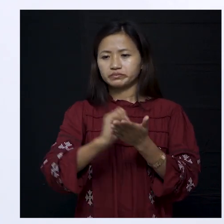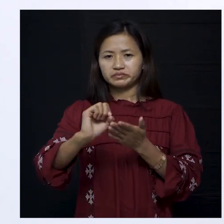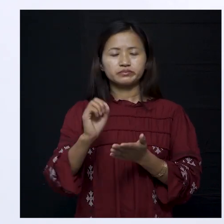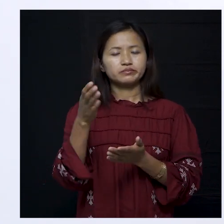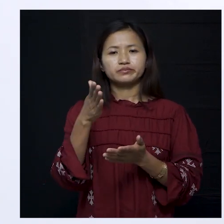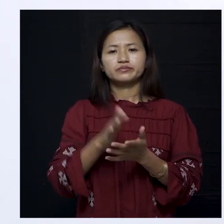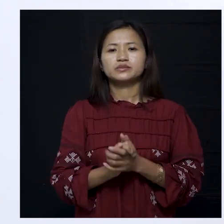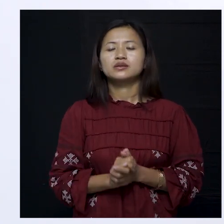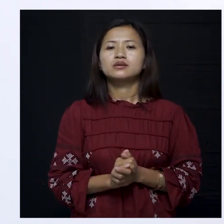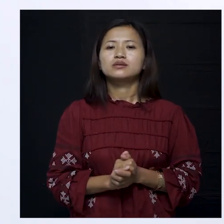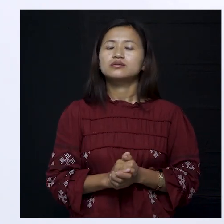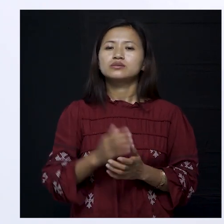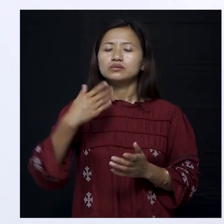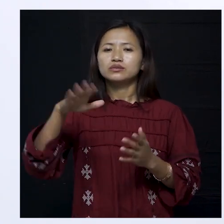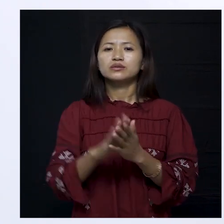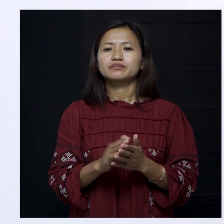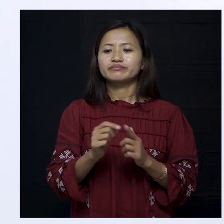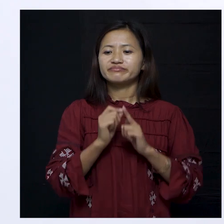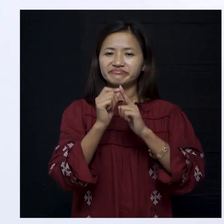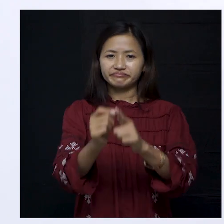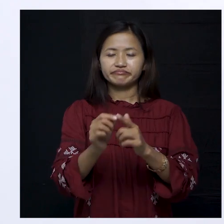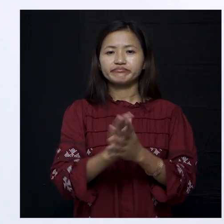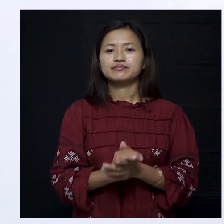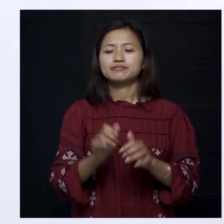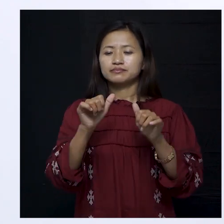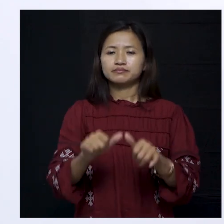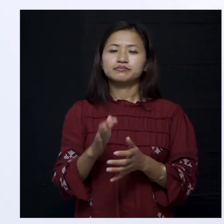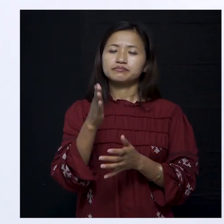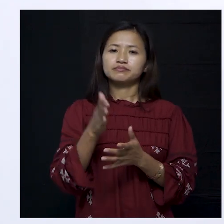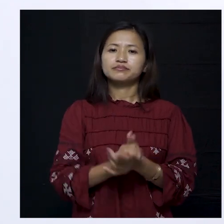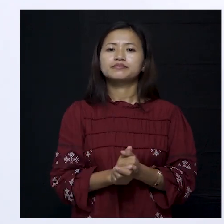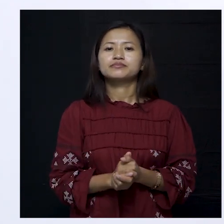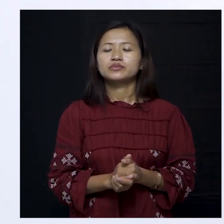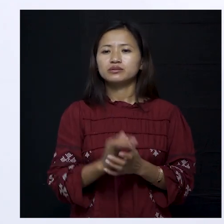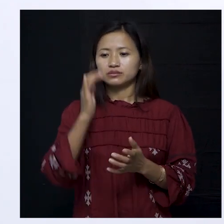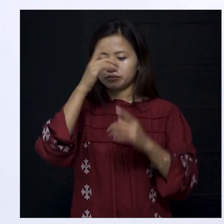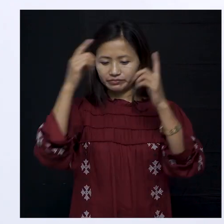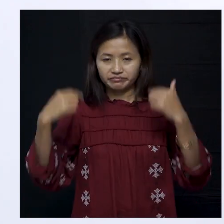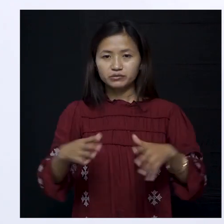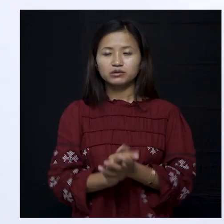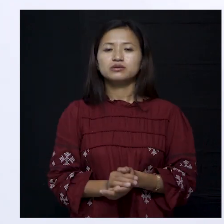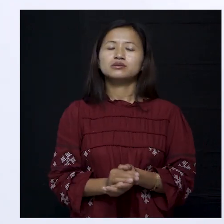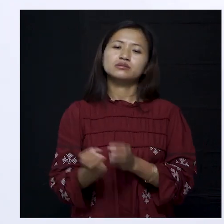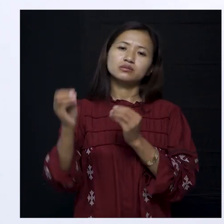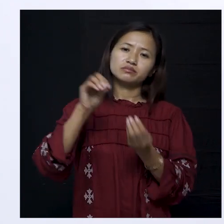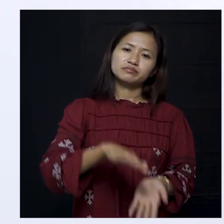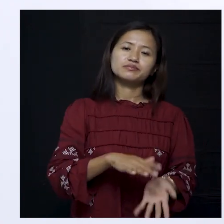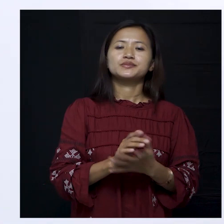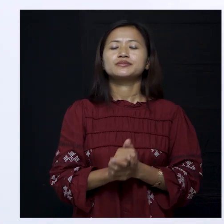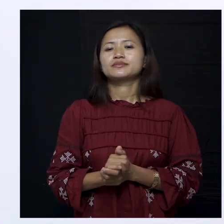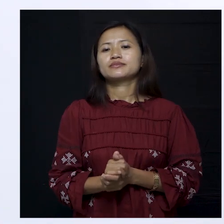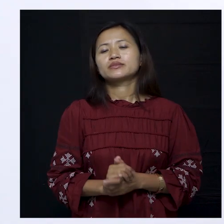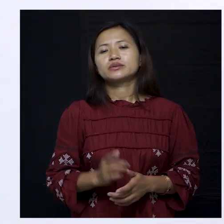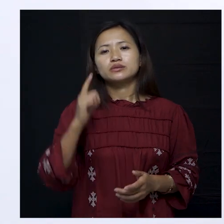to be very presentable, and your image might even go down. There are very high chances for that, right?